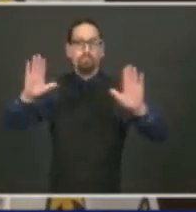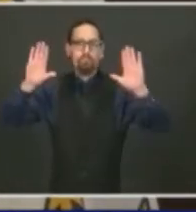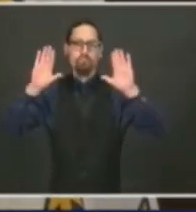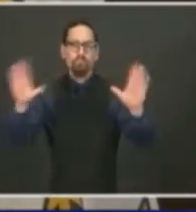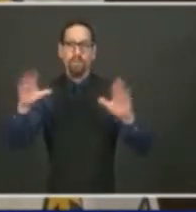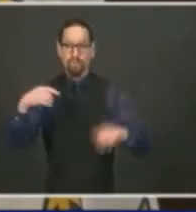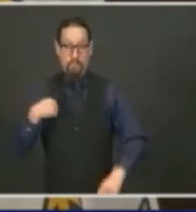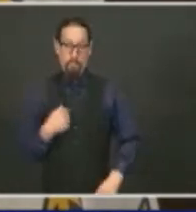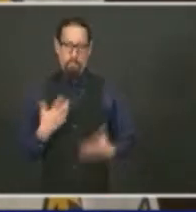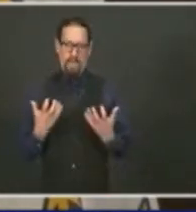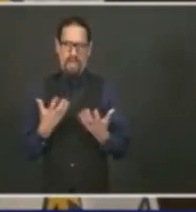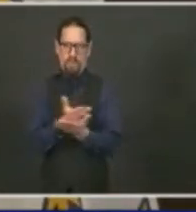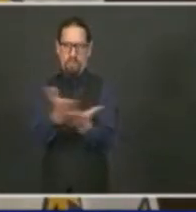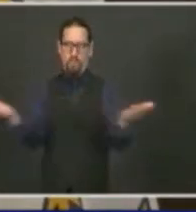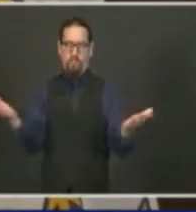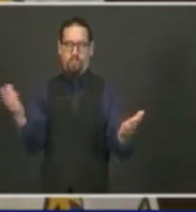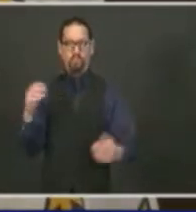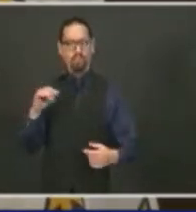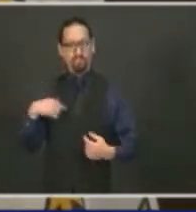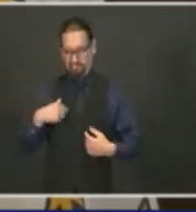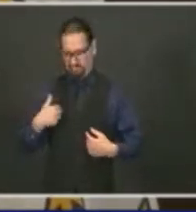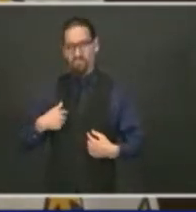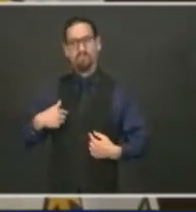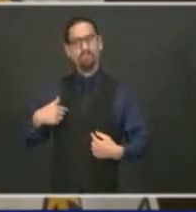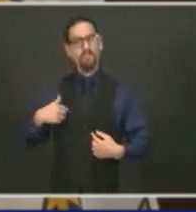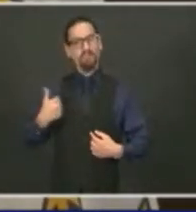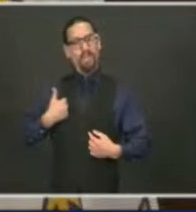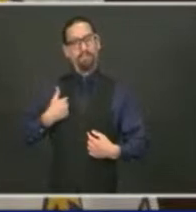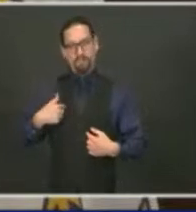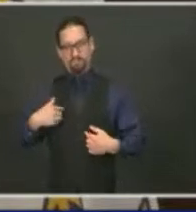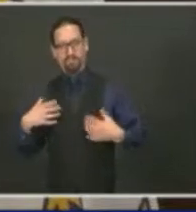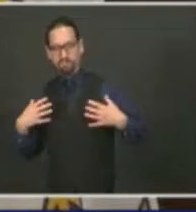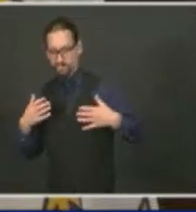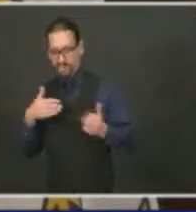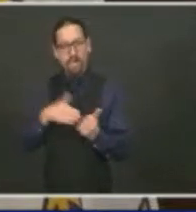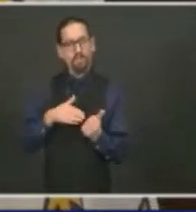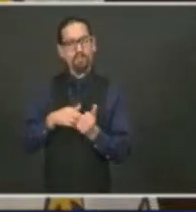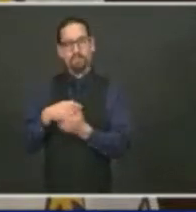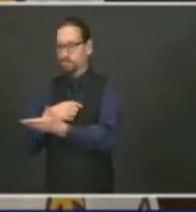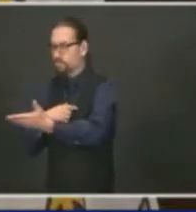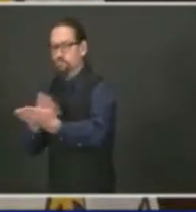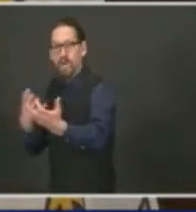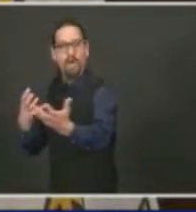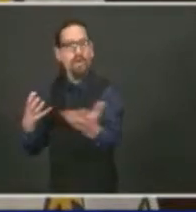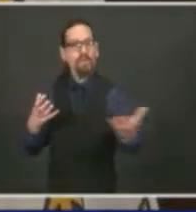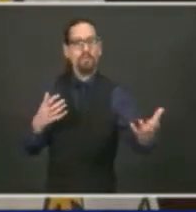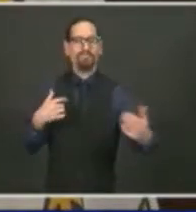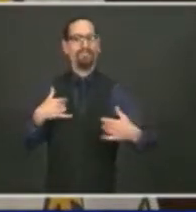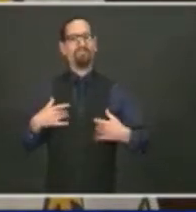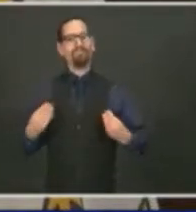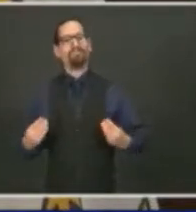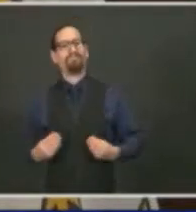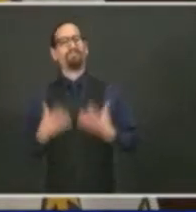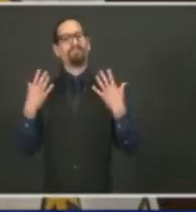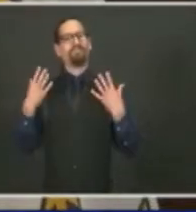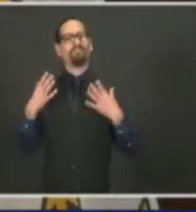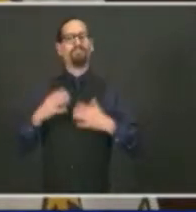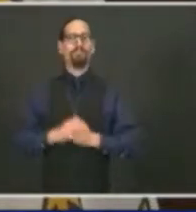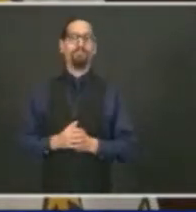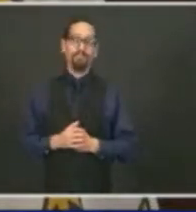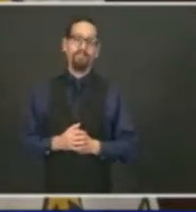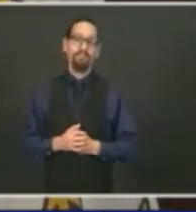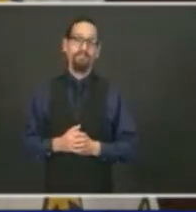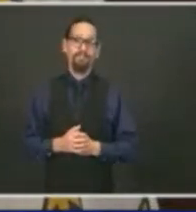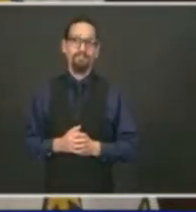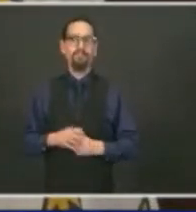public health as a physician. It makes me super excited. So thank you everyone for your patience. A little bit longer here. We're working as